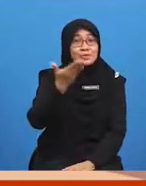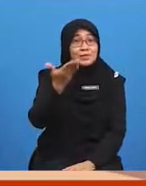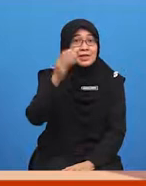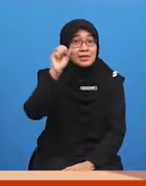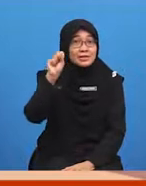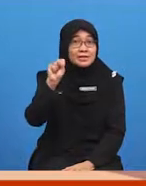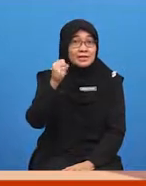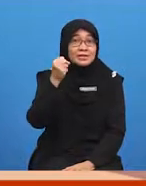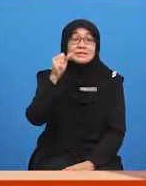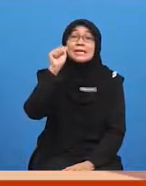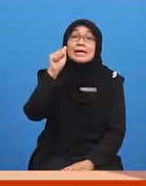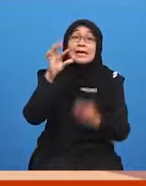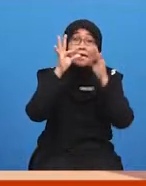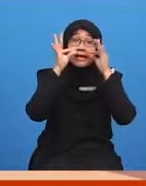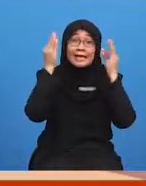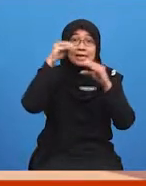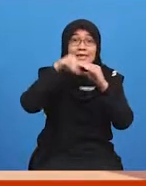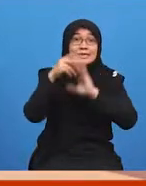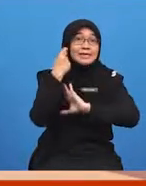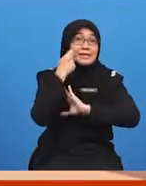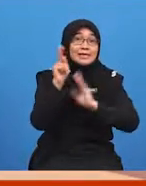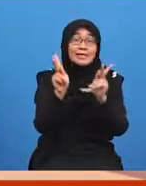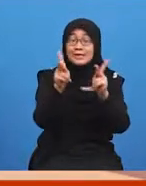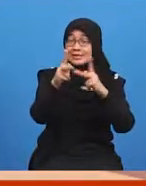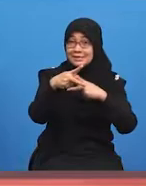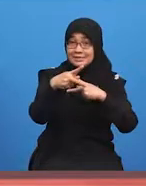There is a cat in the kitchen.